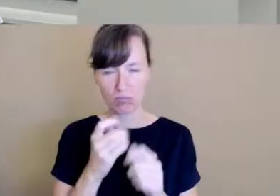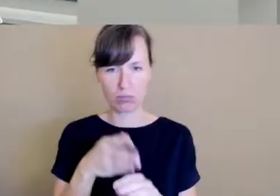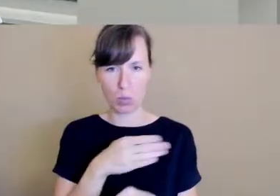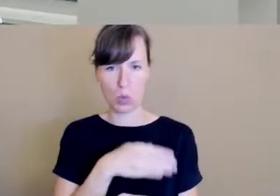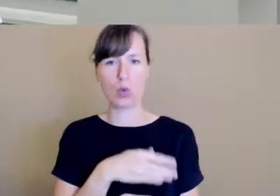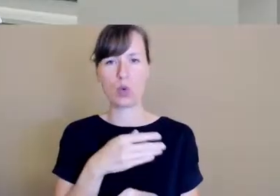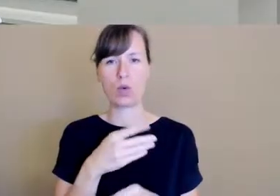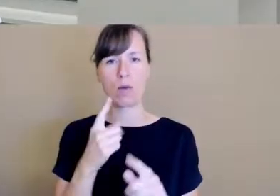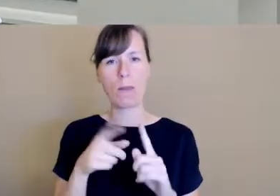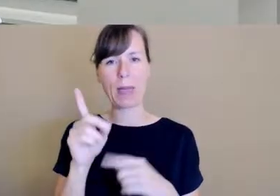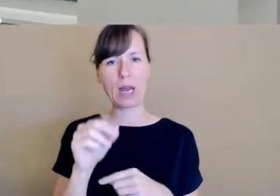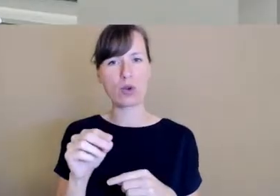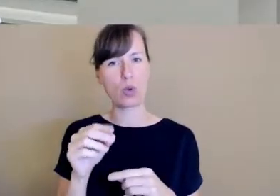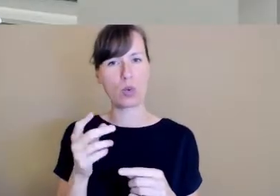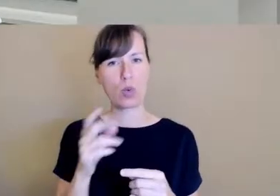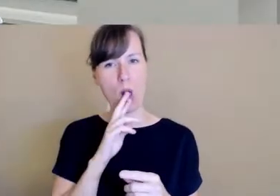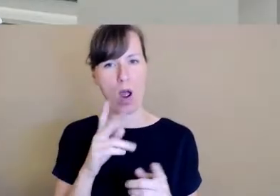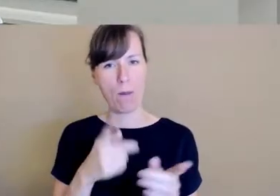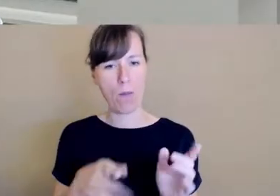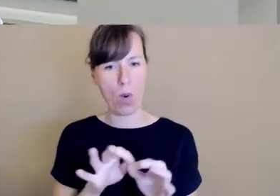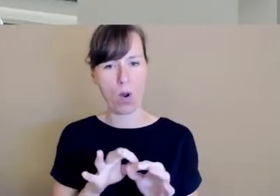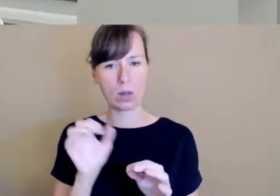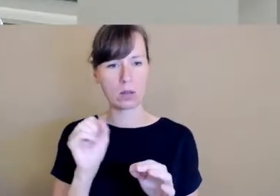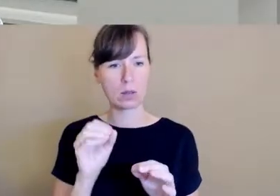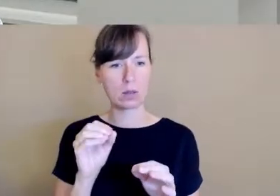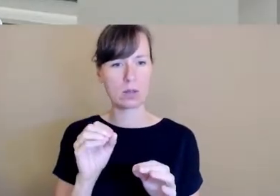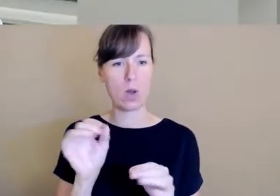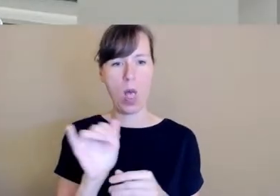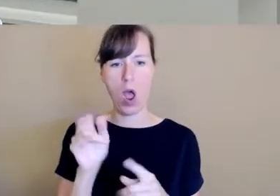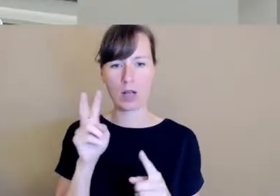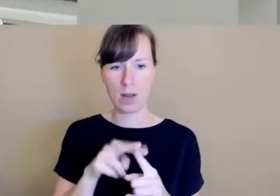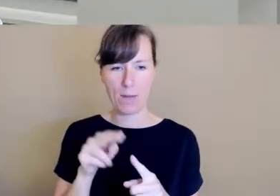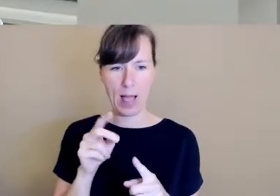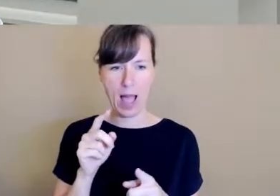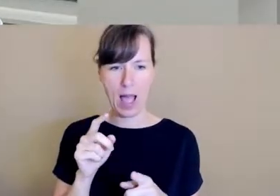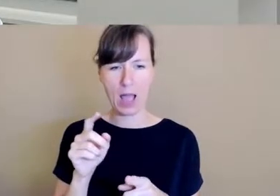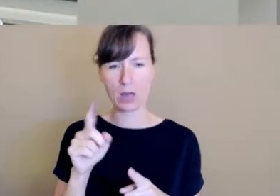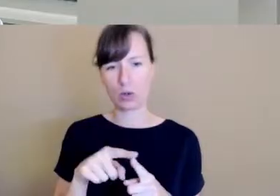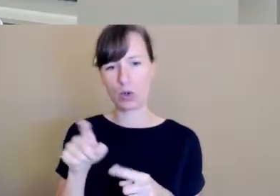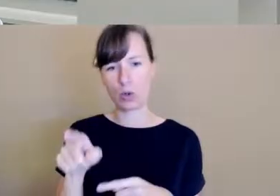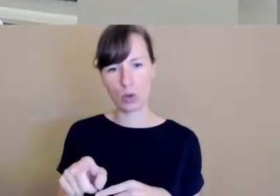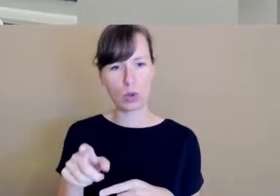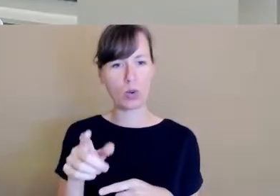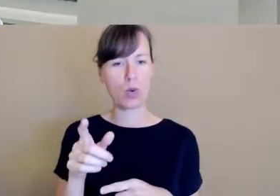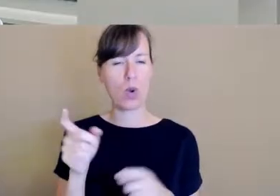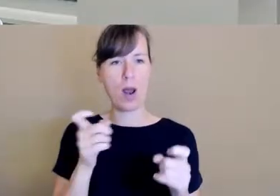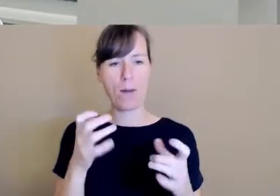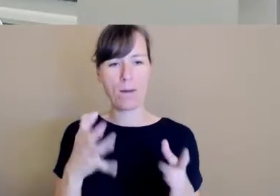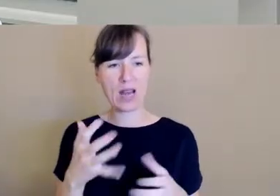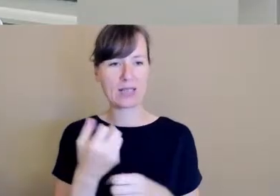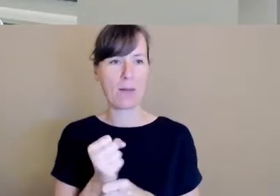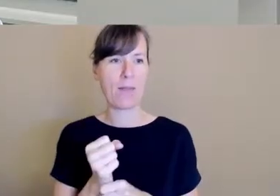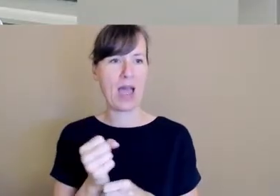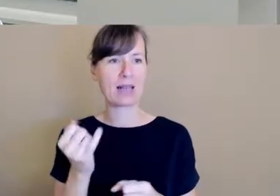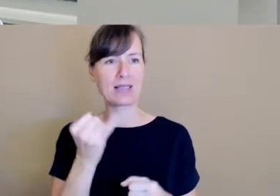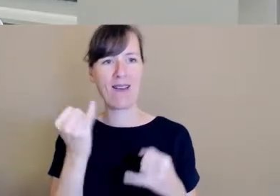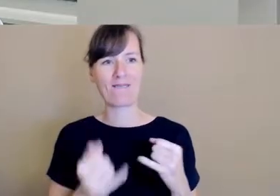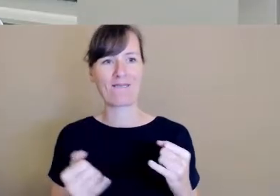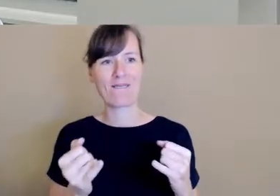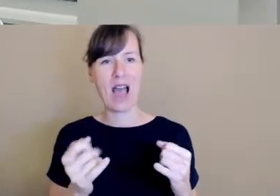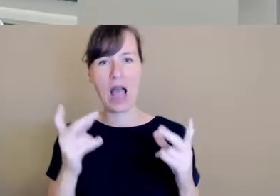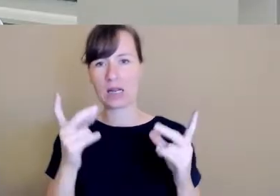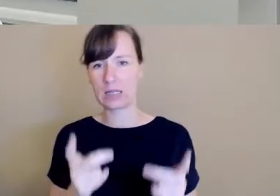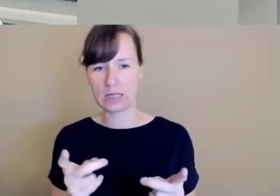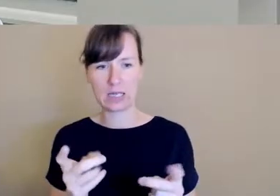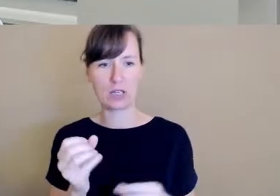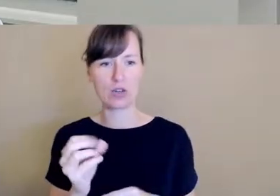apply also to you, but also to the administrator who will make the final decision, or a clarity for the town